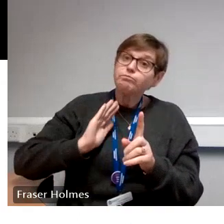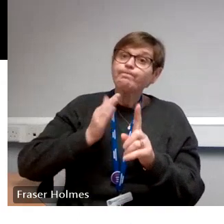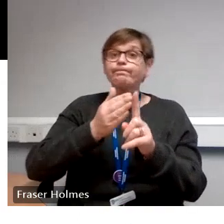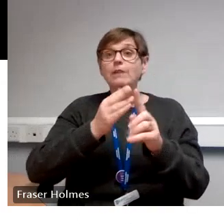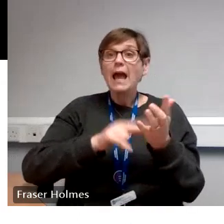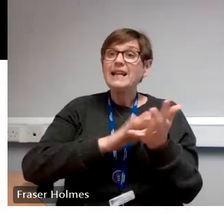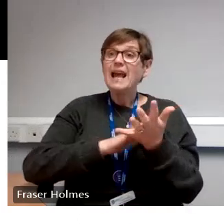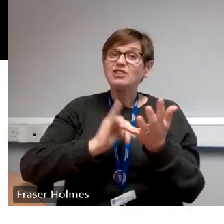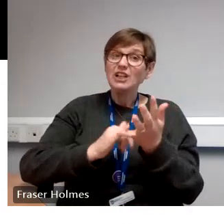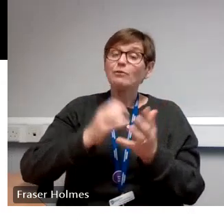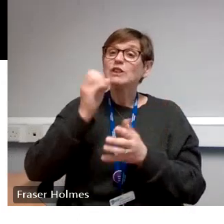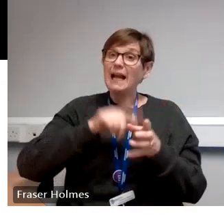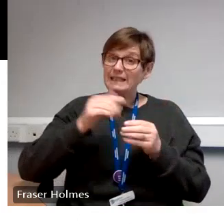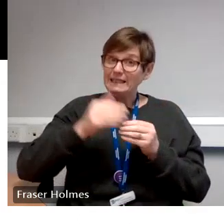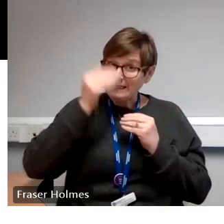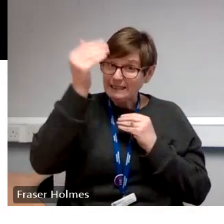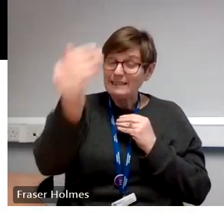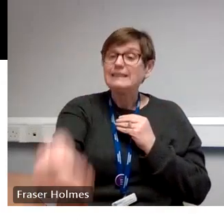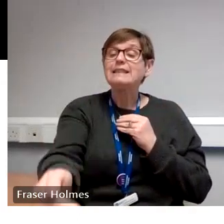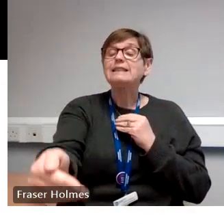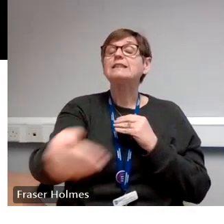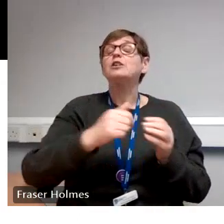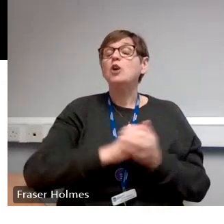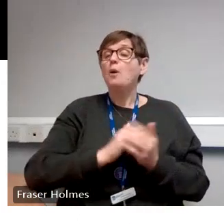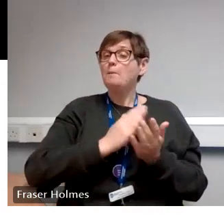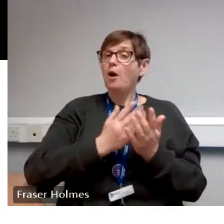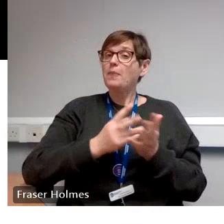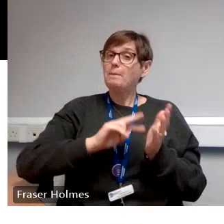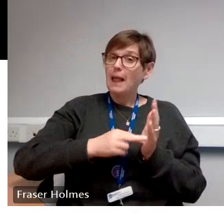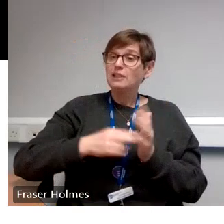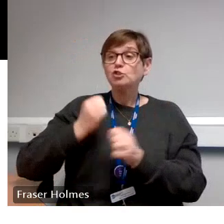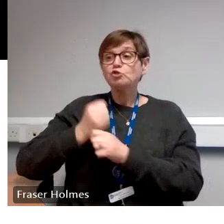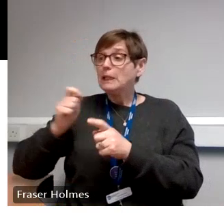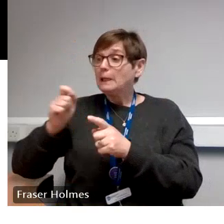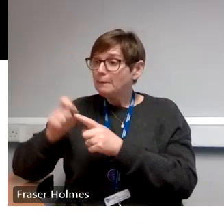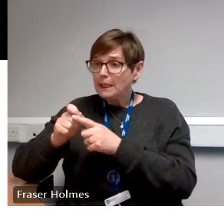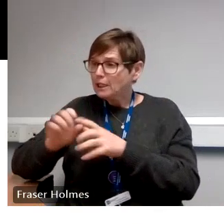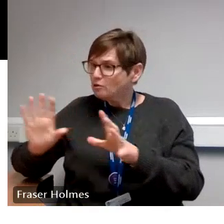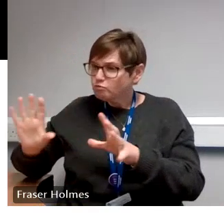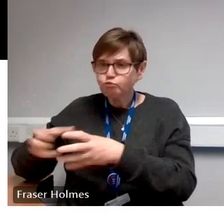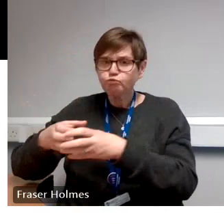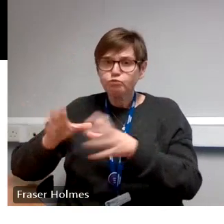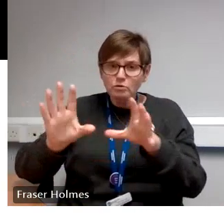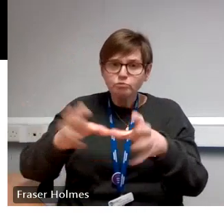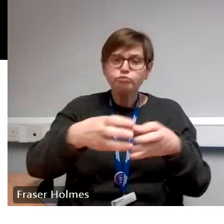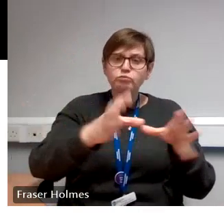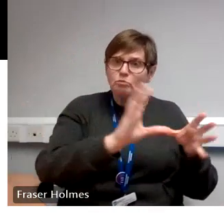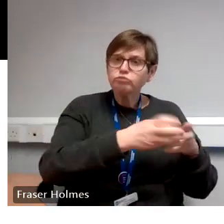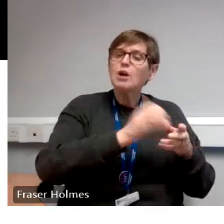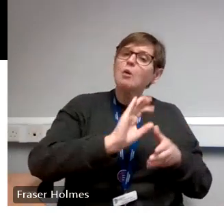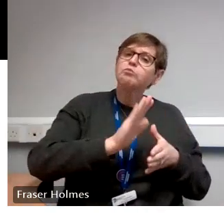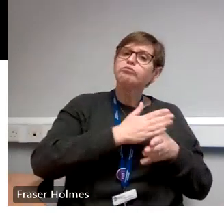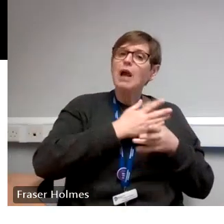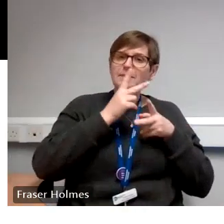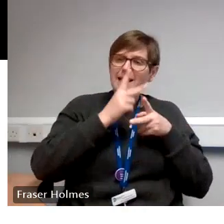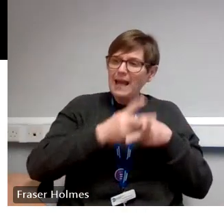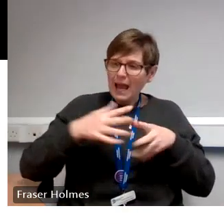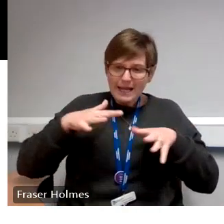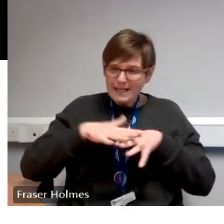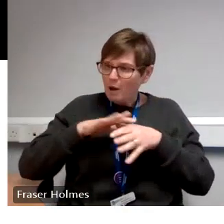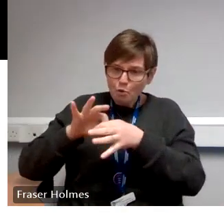10 years. So as part of the plan, groups of GPs joined together to form primary care networks to deliver many of